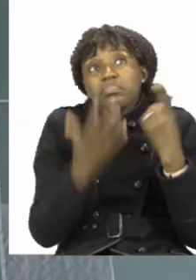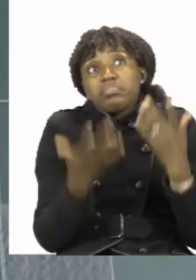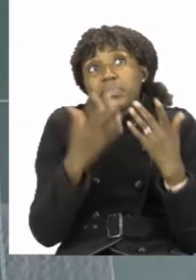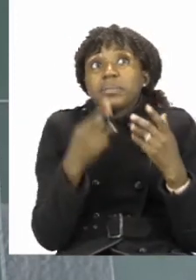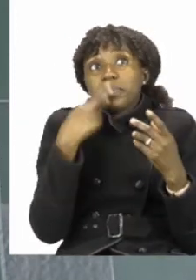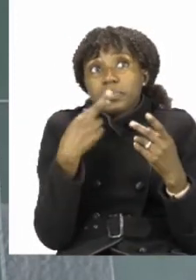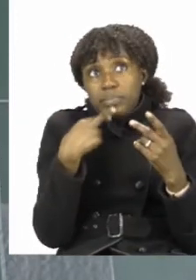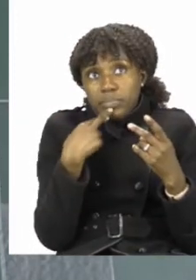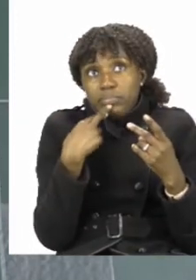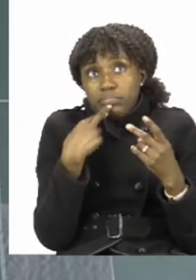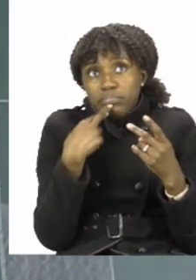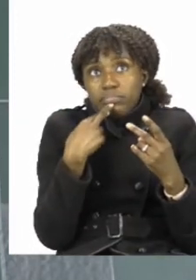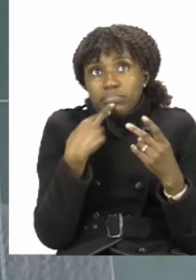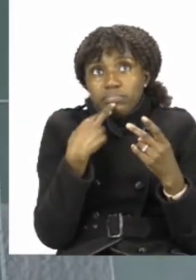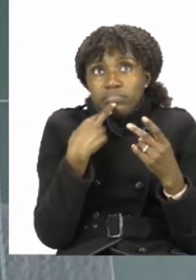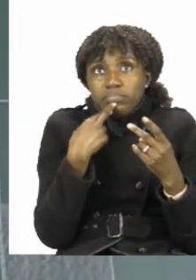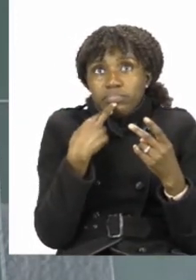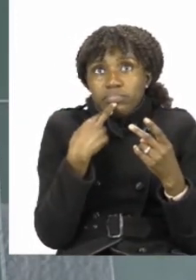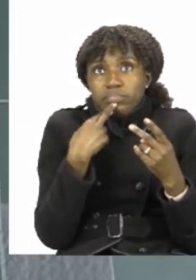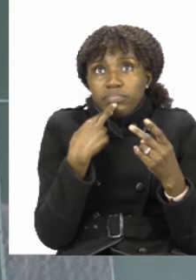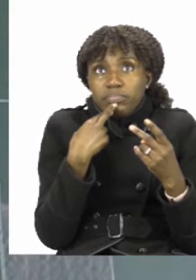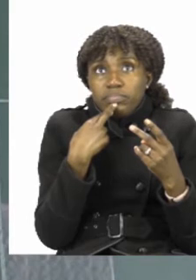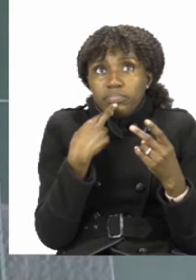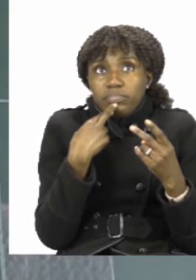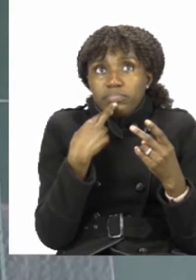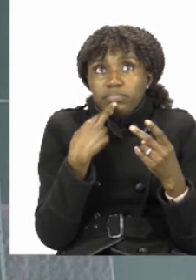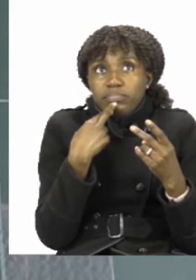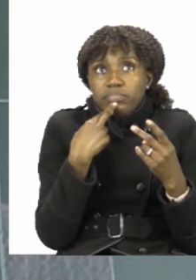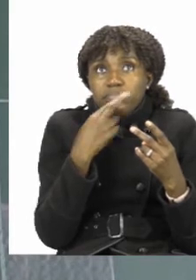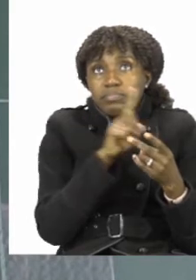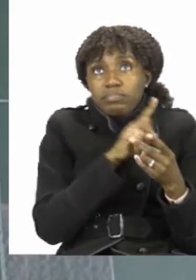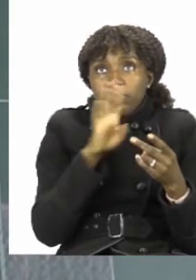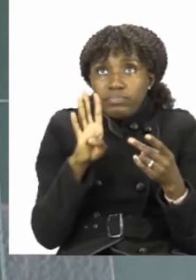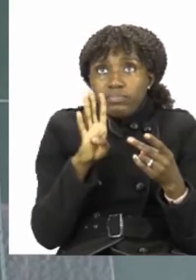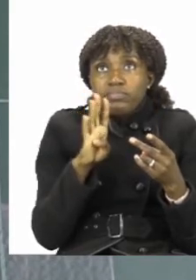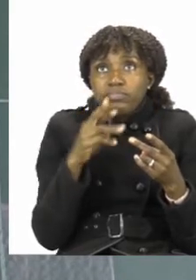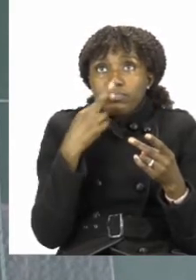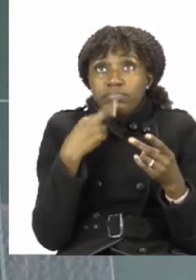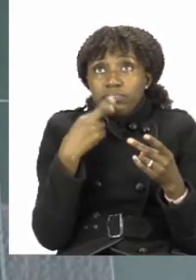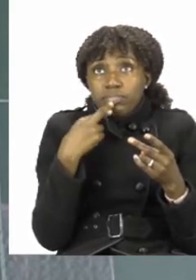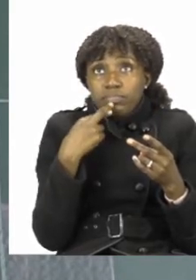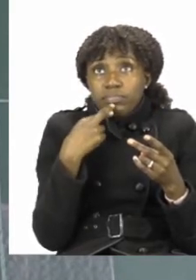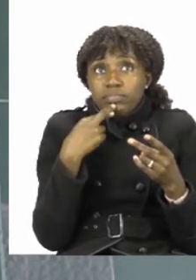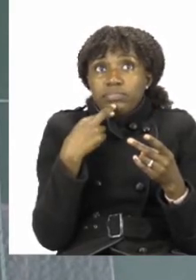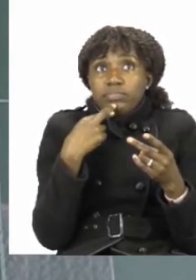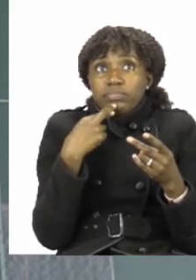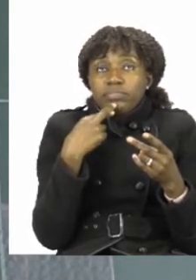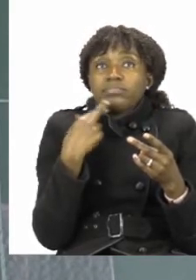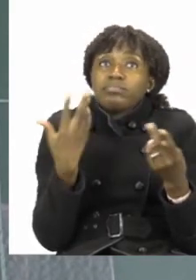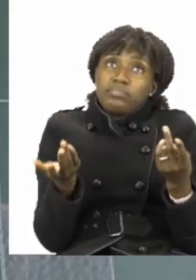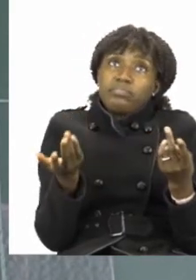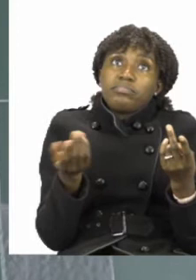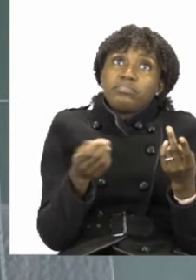at the number of roses that were brought. In this case, there are 14. So you go to your chart on the